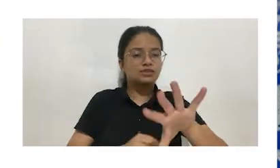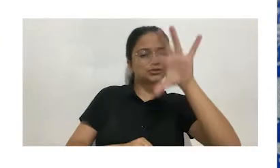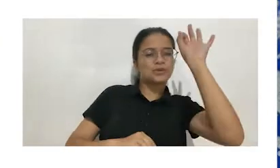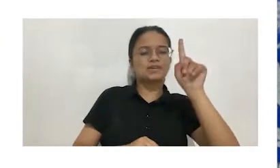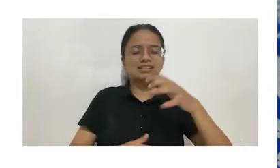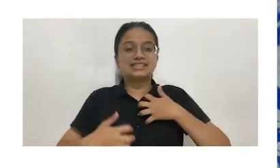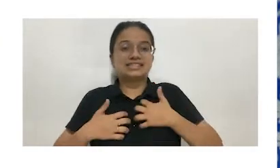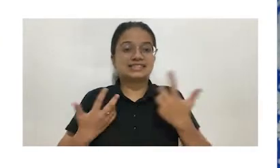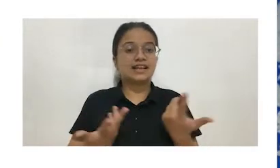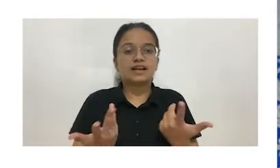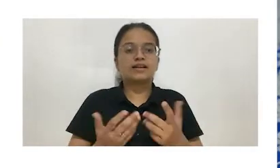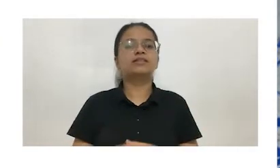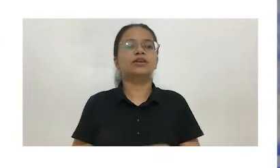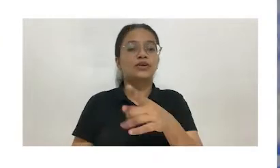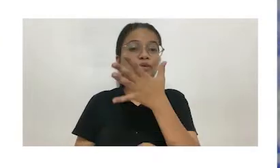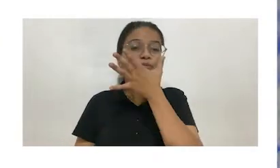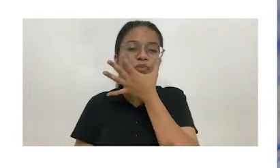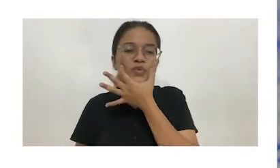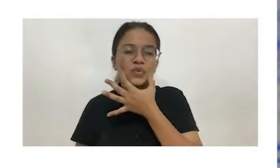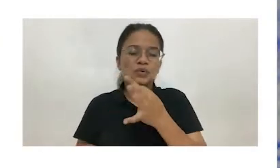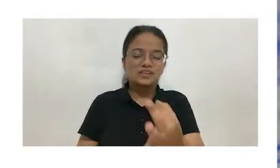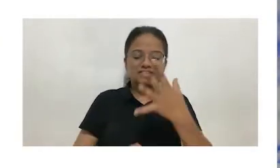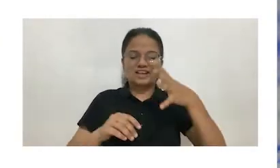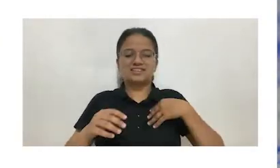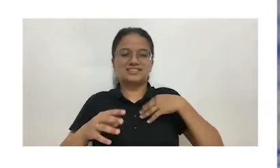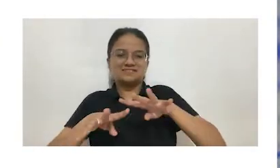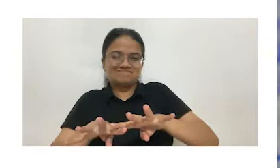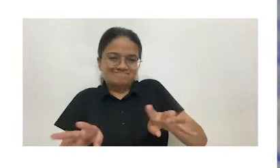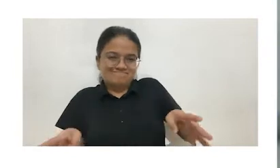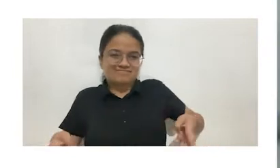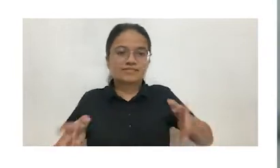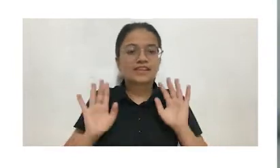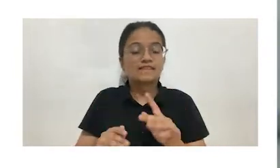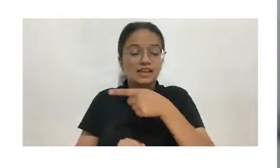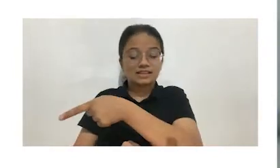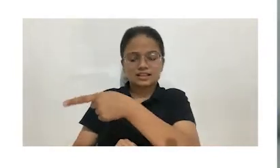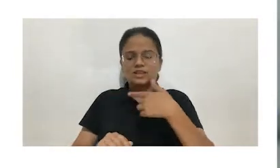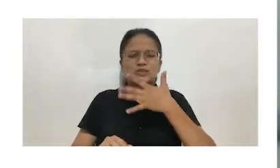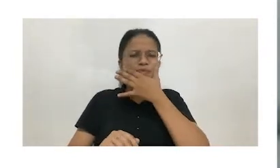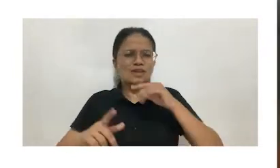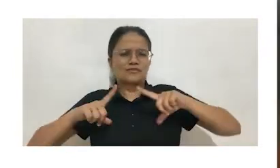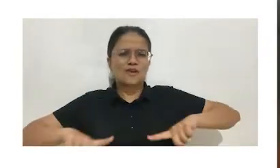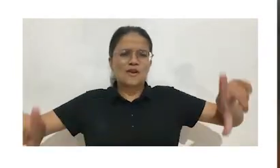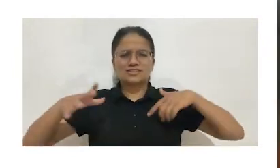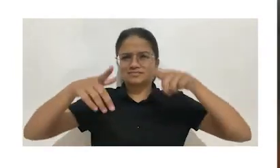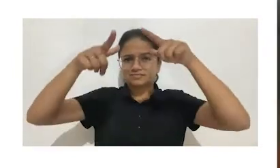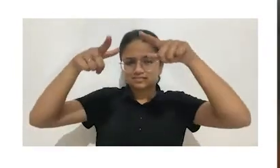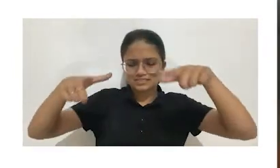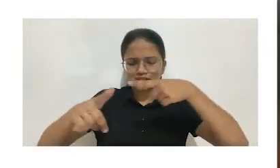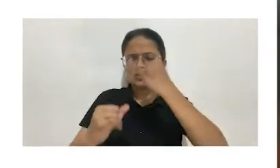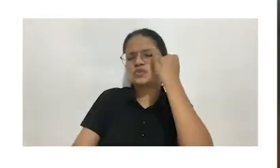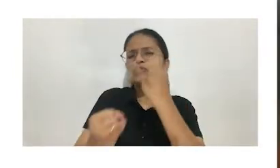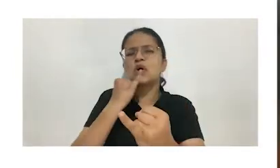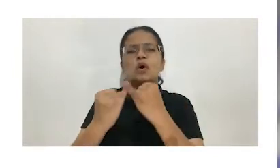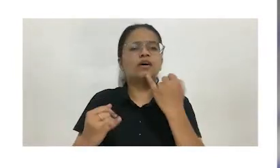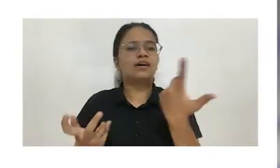One of the interesting objects that we have is this beautiful brocade skirt. And more than the skirt, it's the lovely stories that it